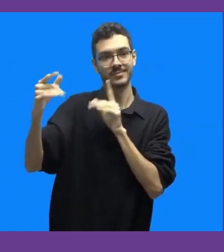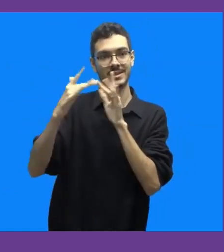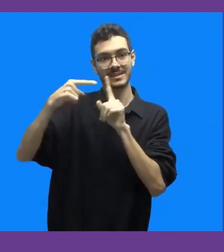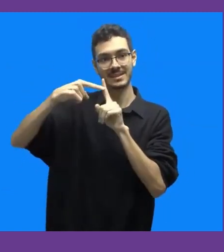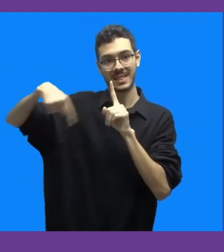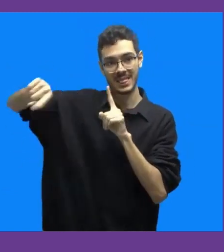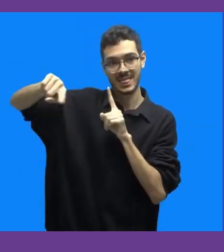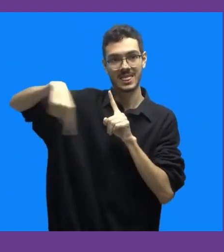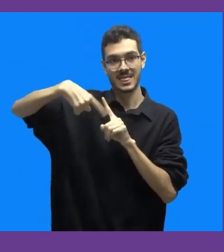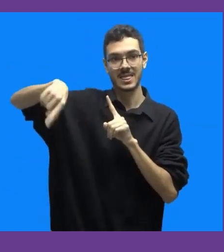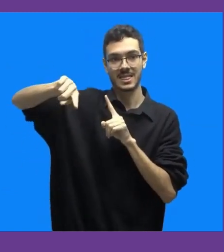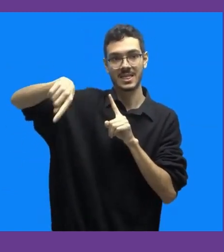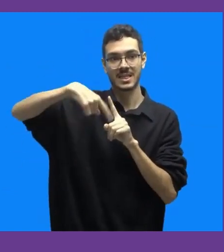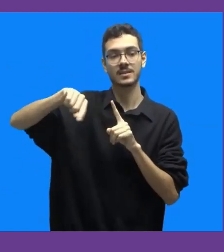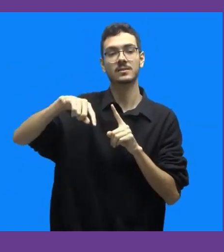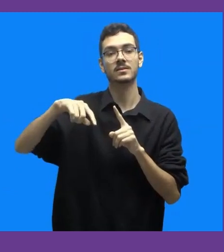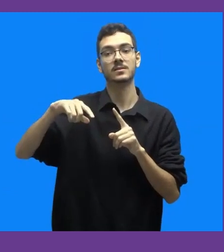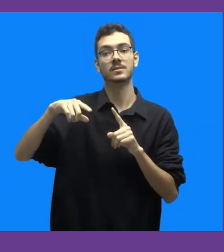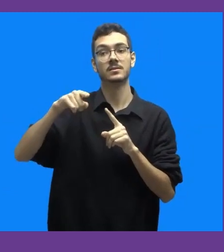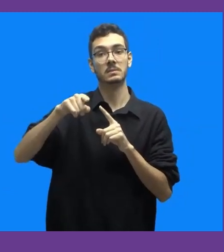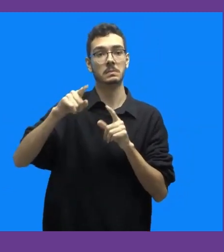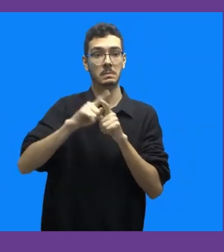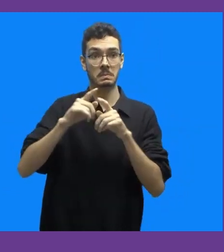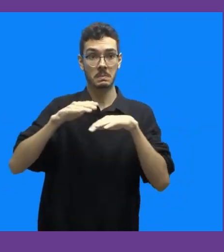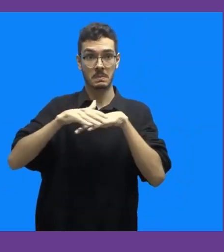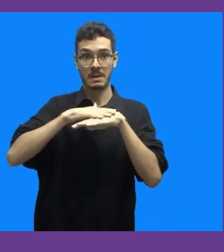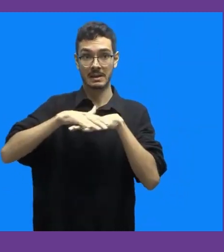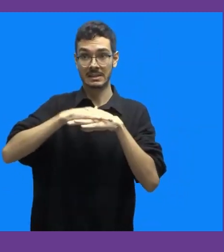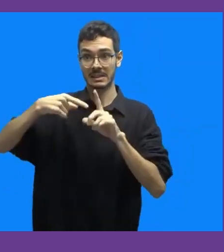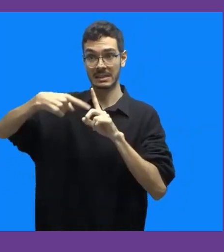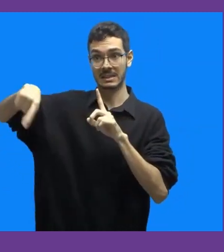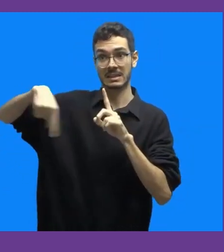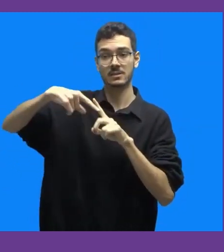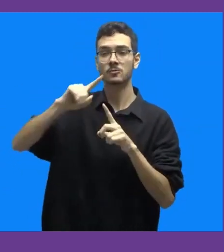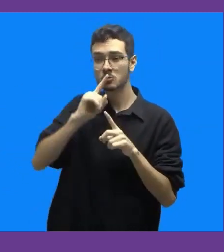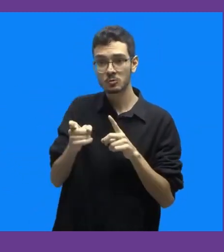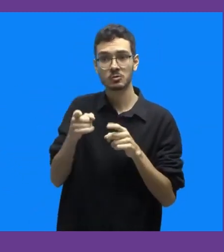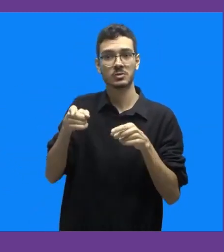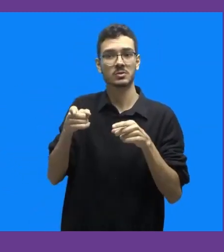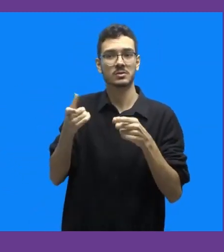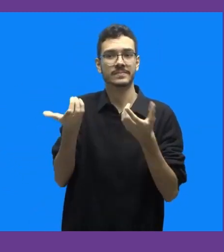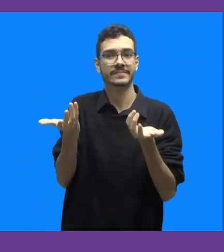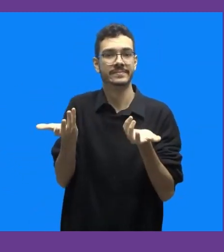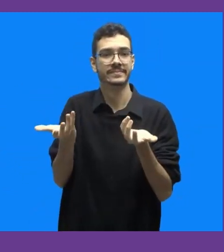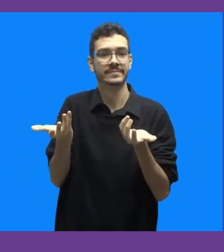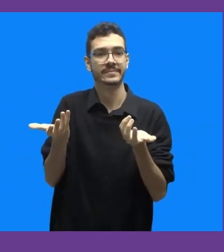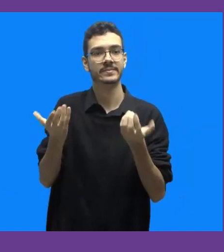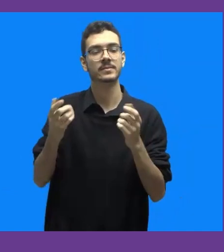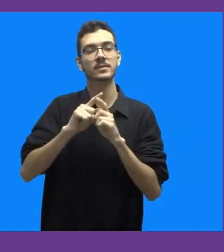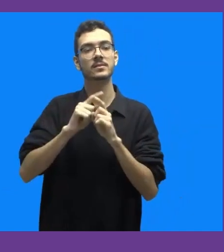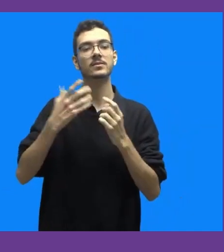basic thing, but we don't have it in the real Yeah, we world. don't have. So,